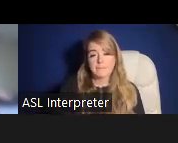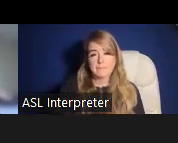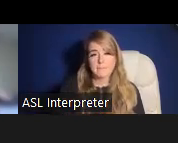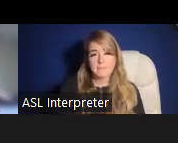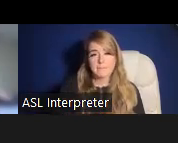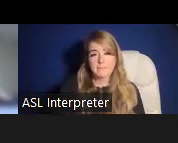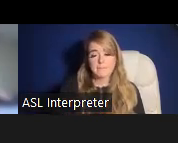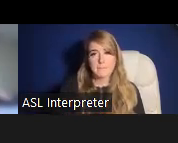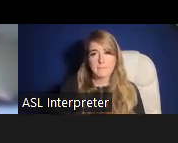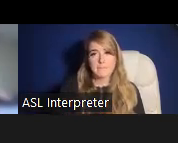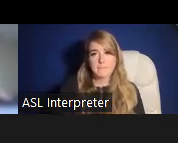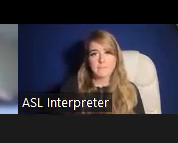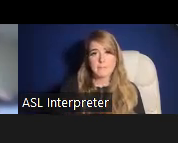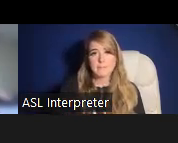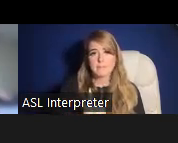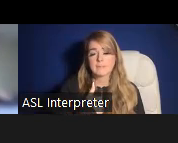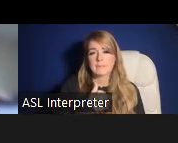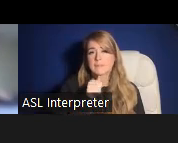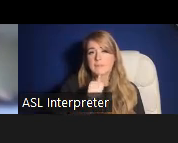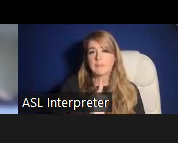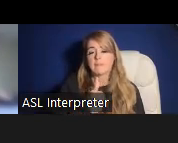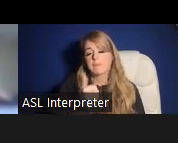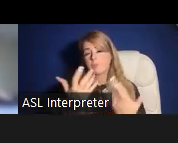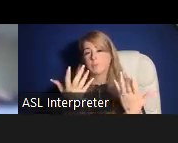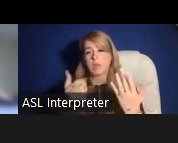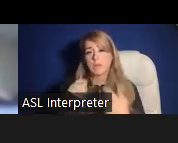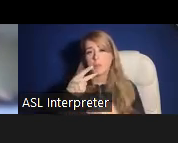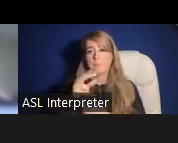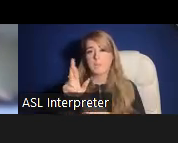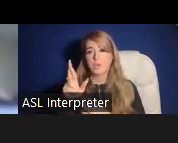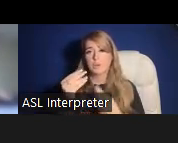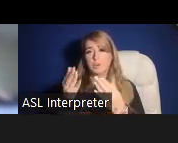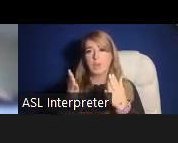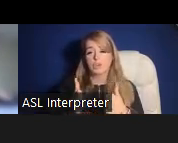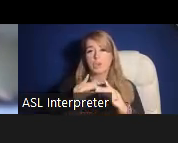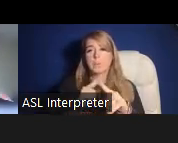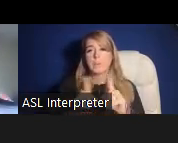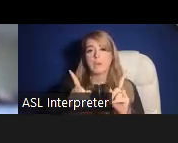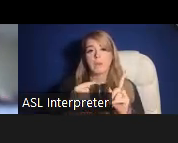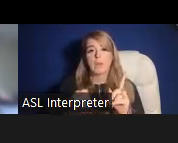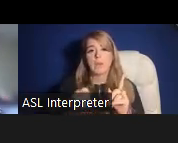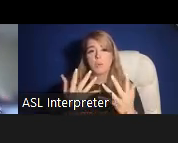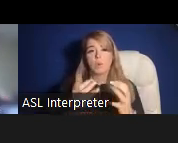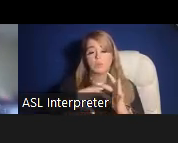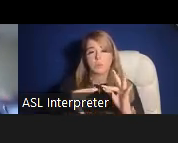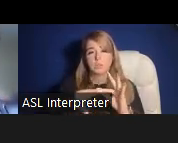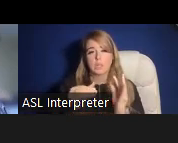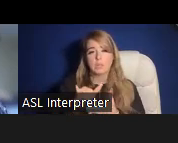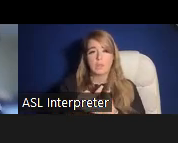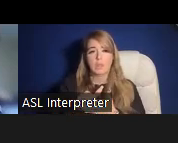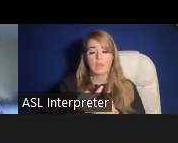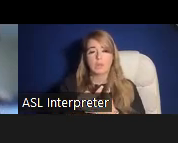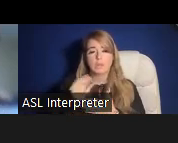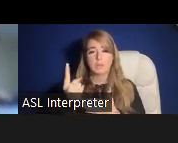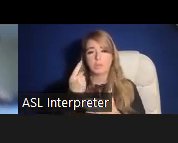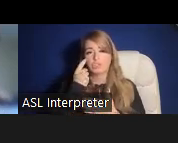Yeah, I'm not a provider. Well, I'm a peer provider. But I wanted to say, like, someone had